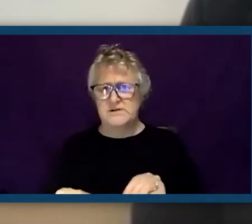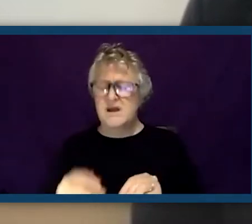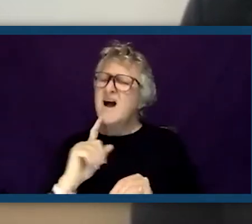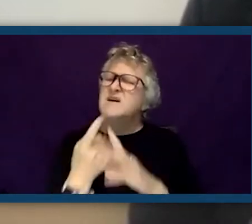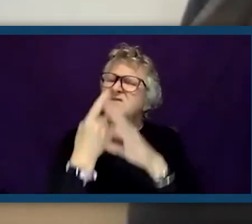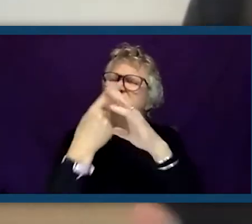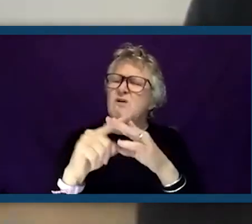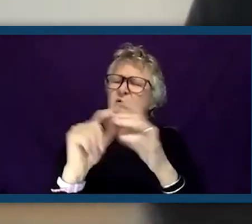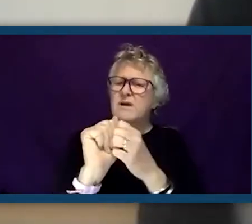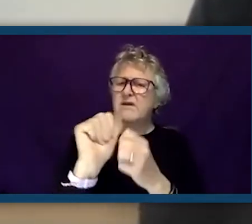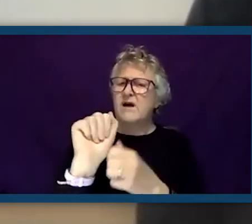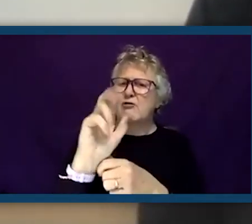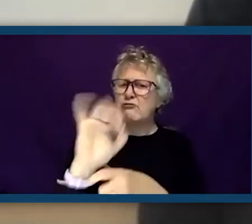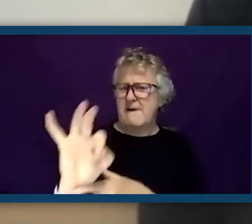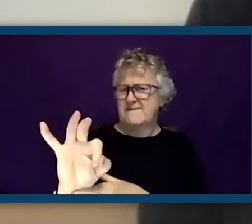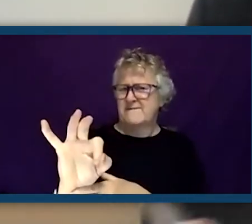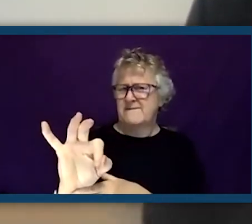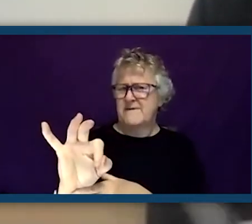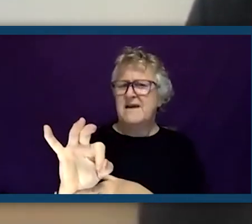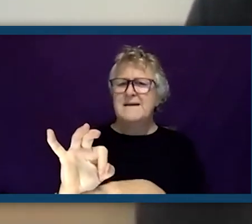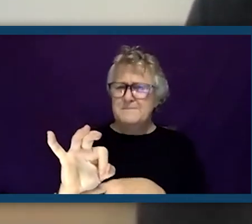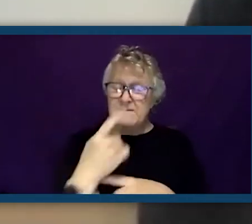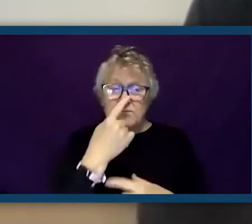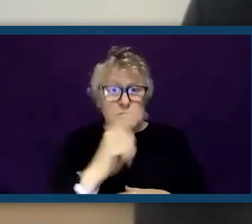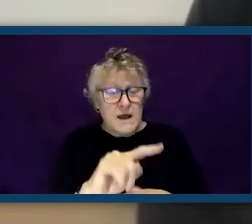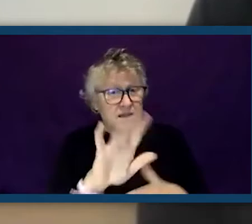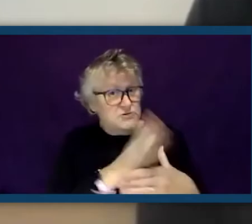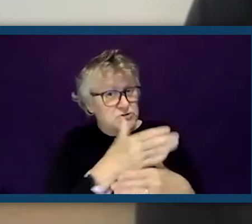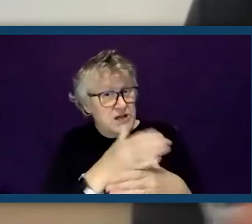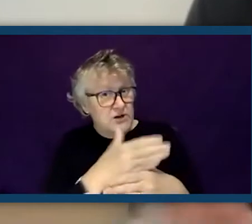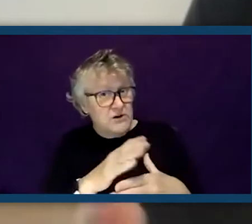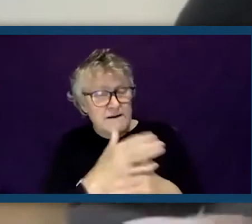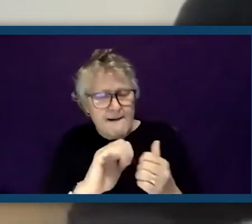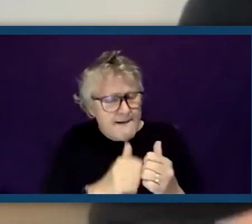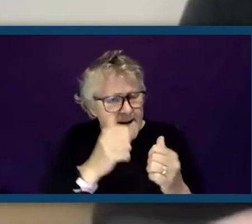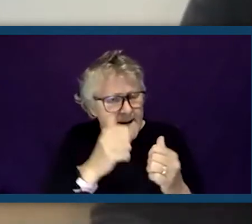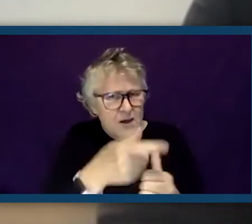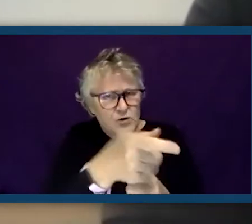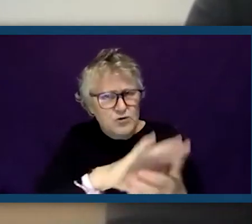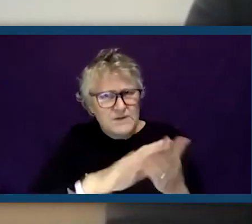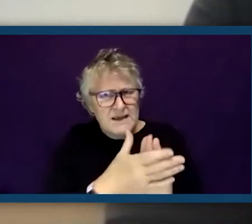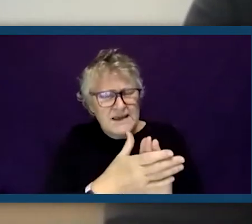share how and why, and personally, why you got involved in community engagement and just your story.